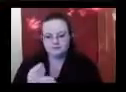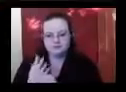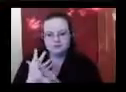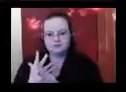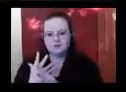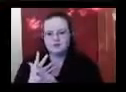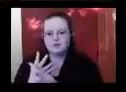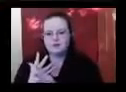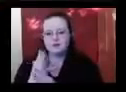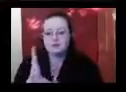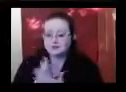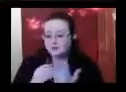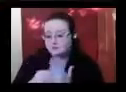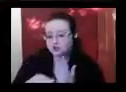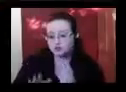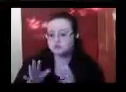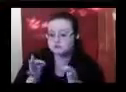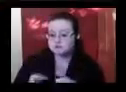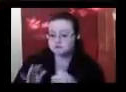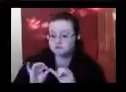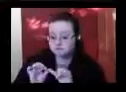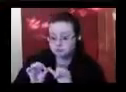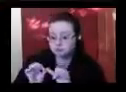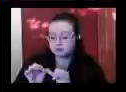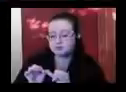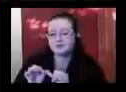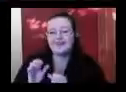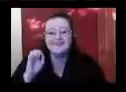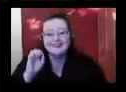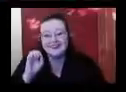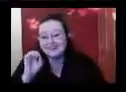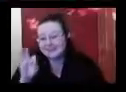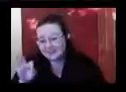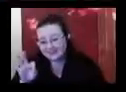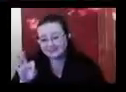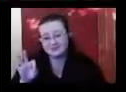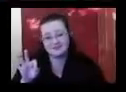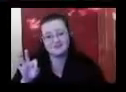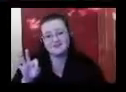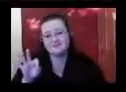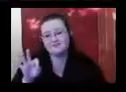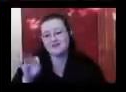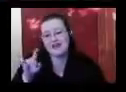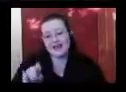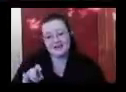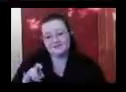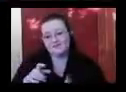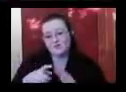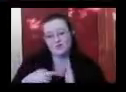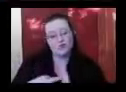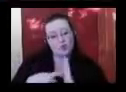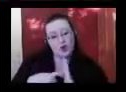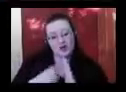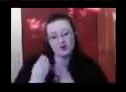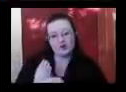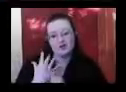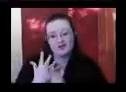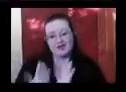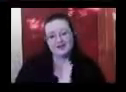for students who are studying remotely in the event that we might have to go remote, but also for our face-to-face